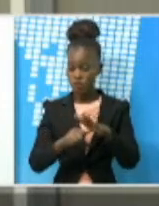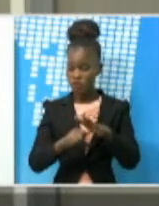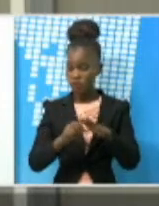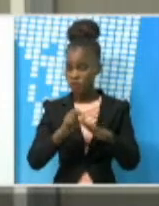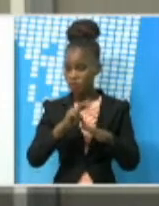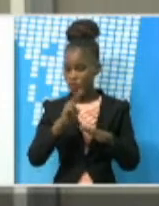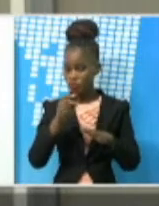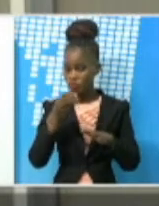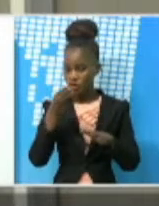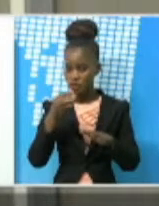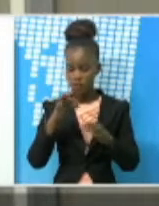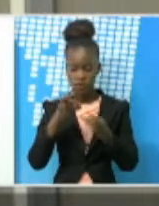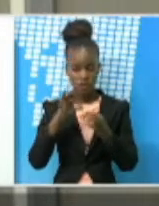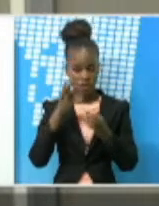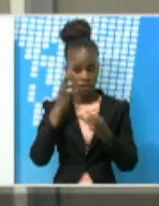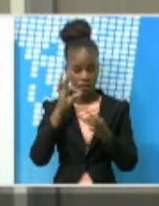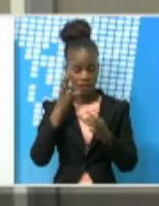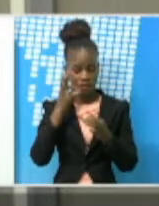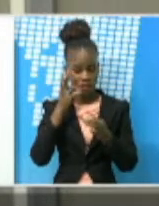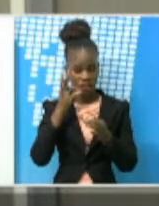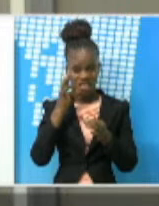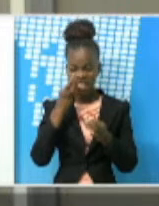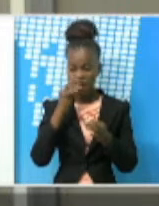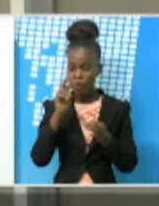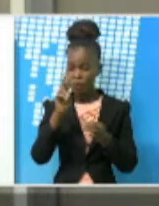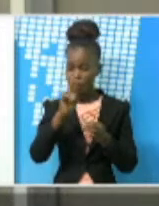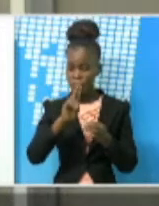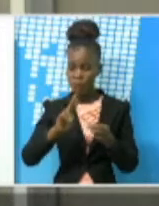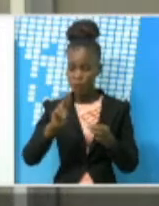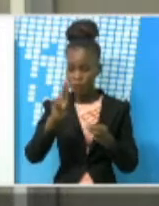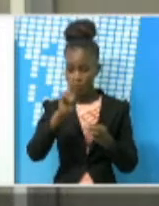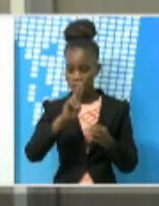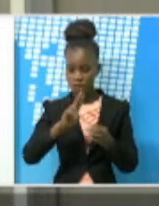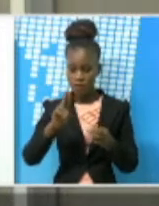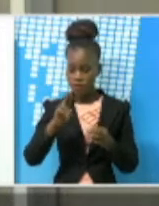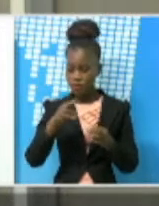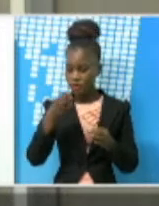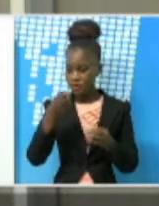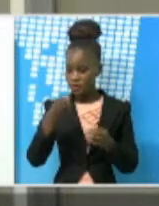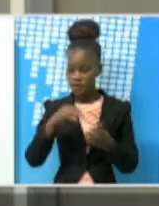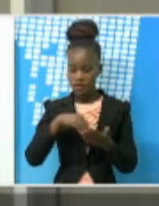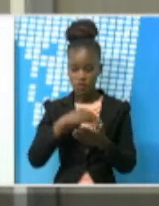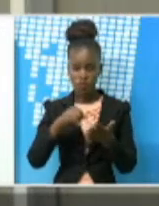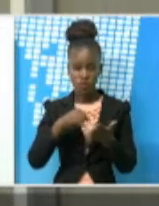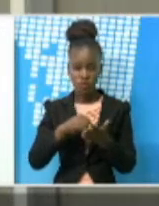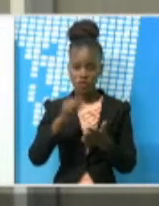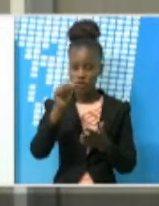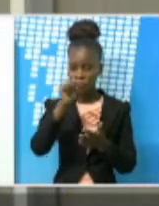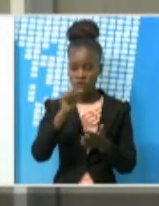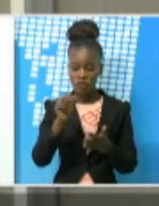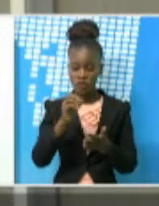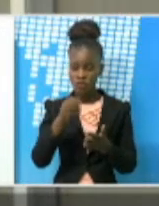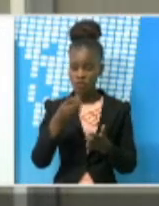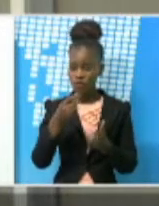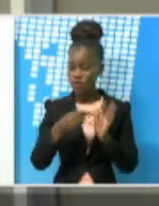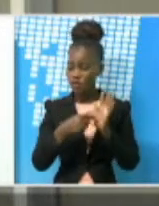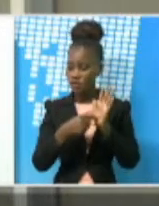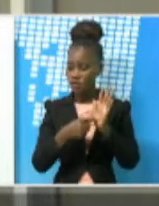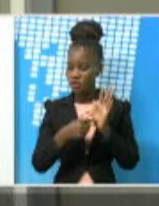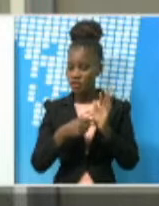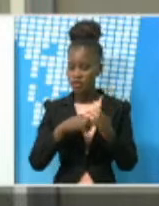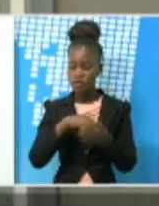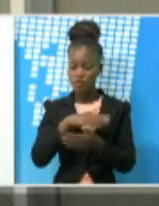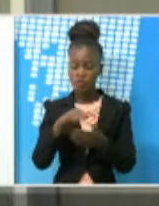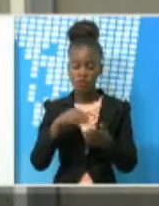there's tea, coffee, sugar, just mention all of it. So the examples there I can give you is all the tea factories,